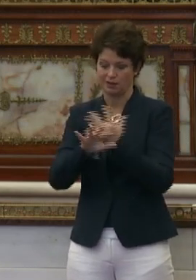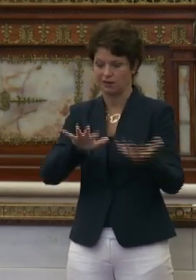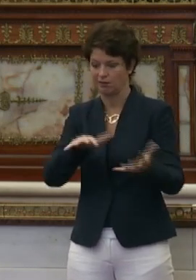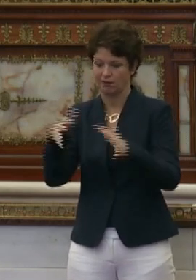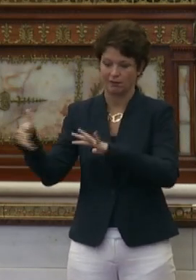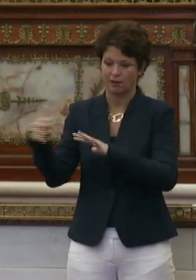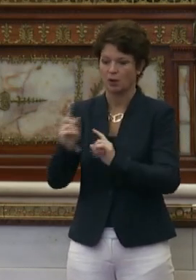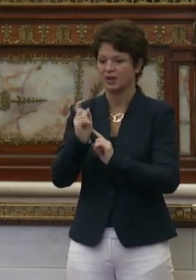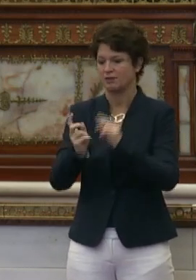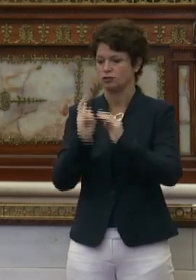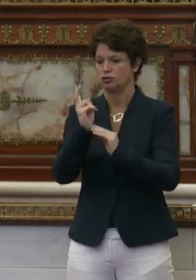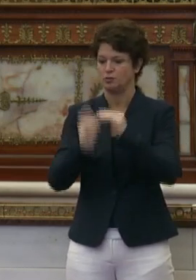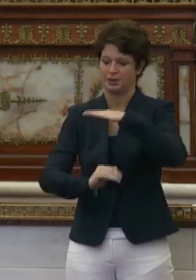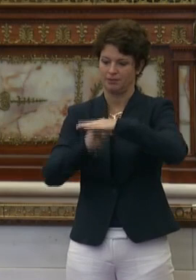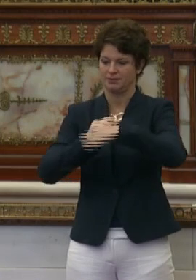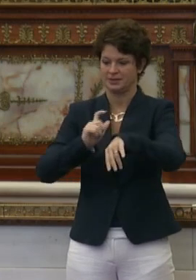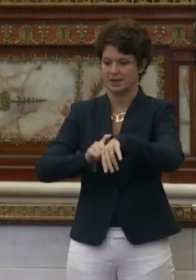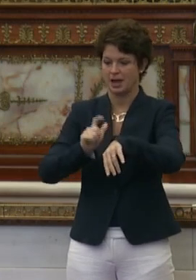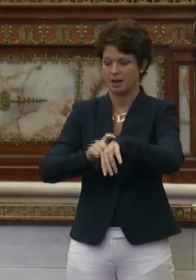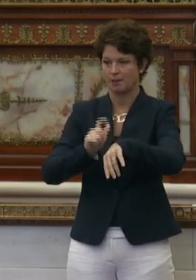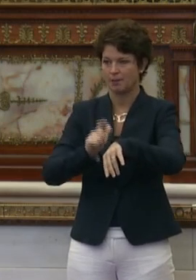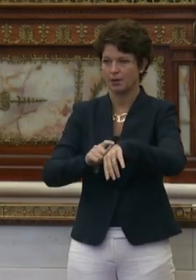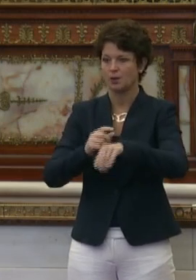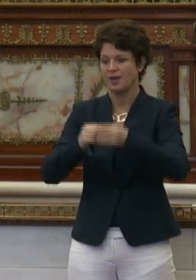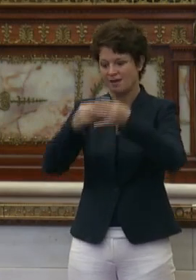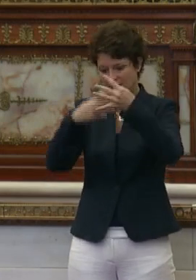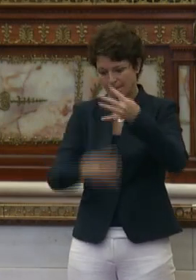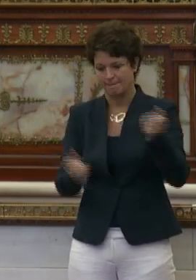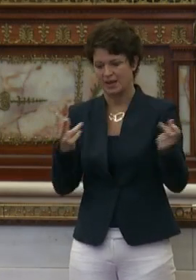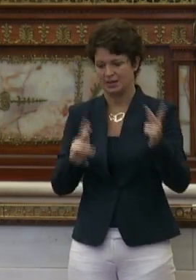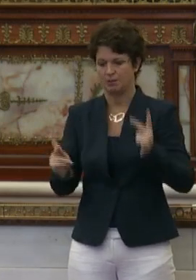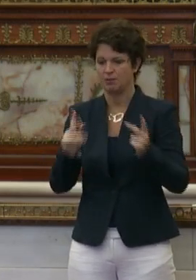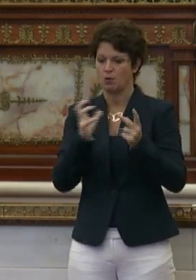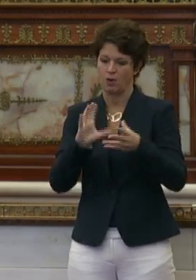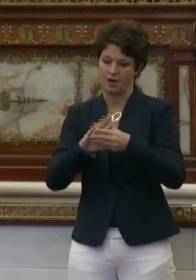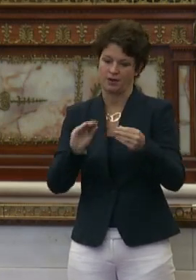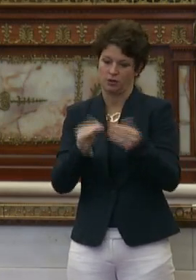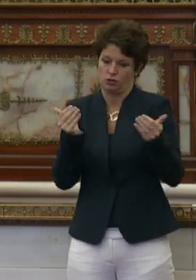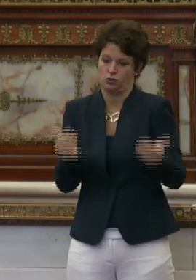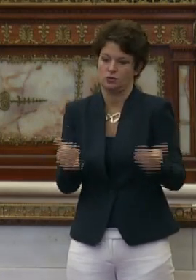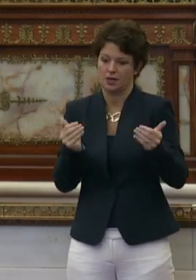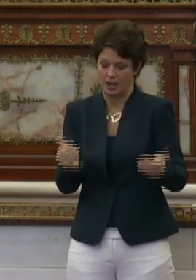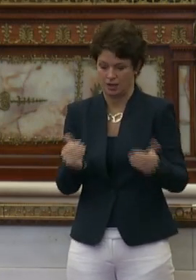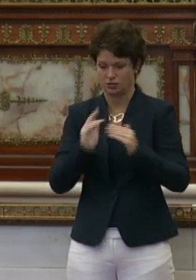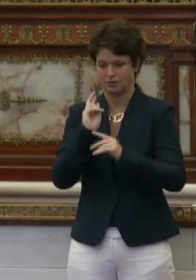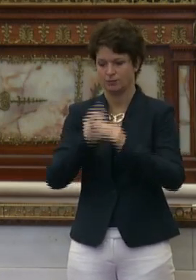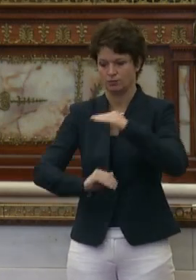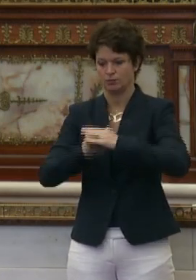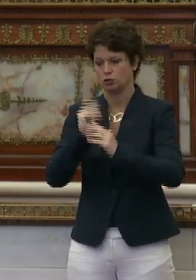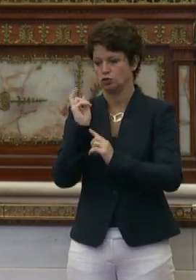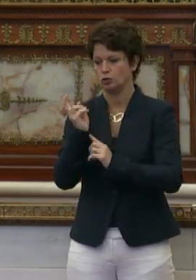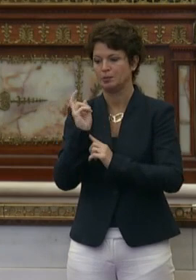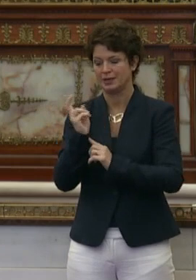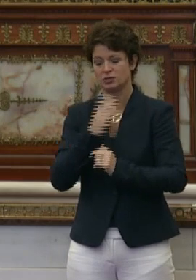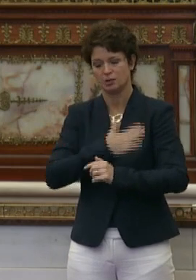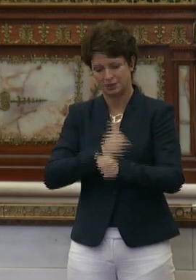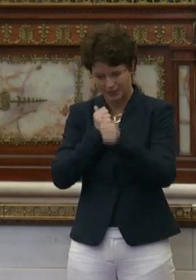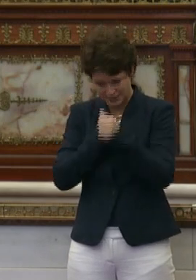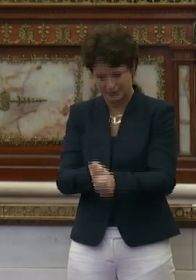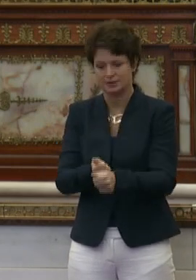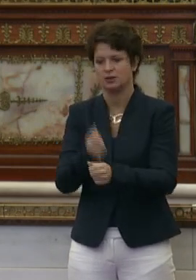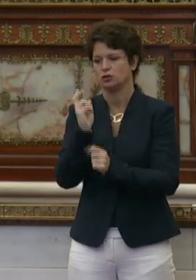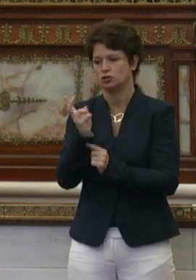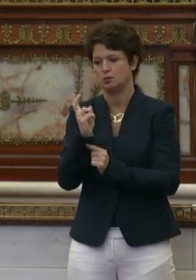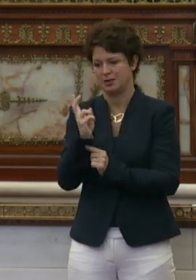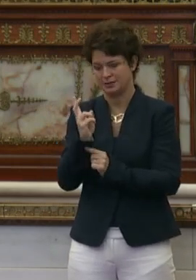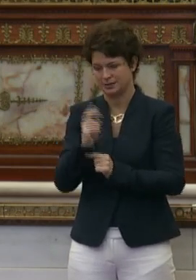impose a 2-minute time limit. We have a significant number of individuals testifying today, so I ask you please to adjust your testimony